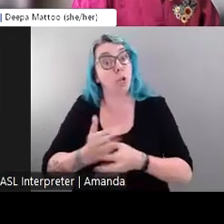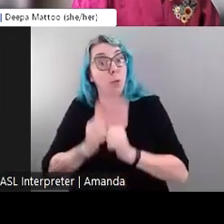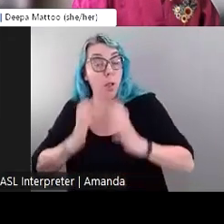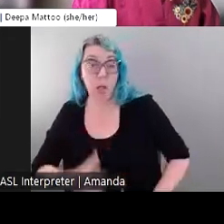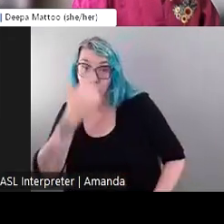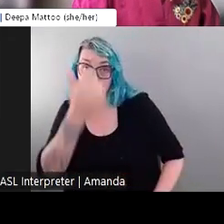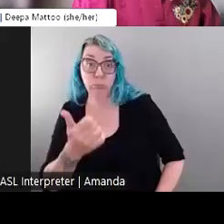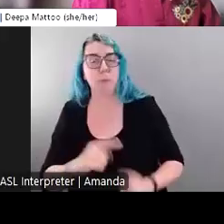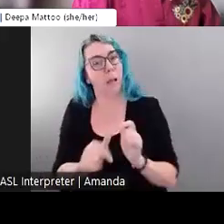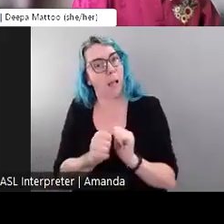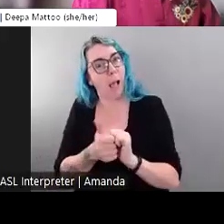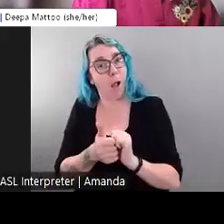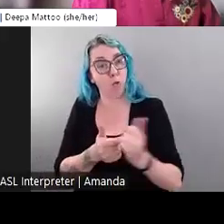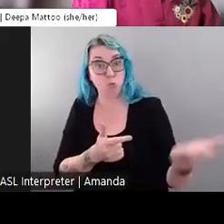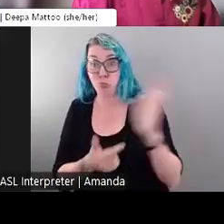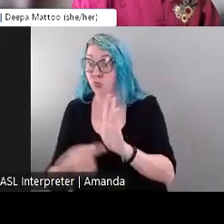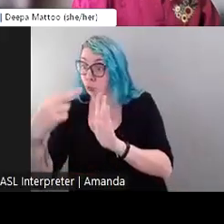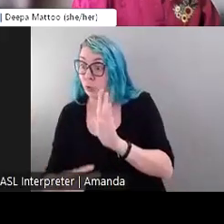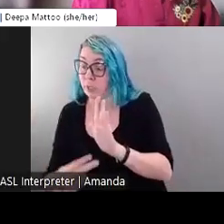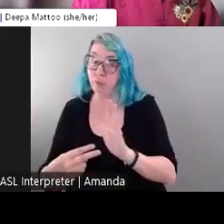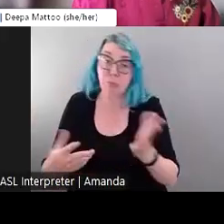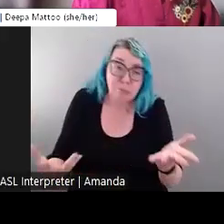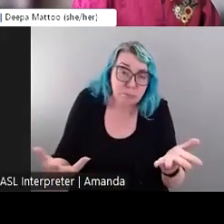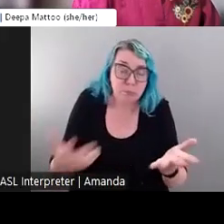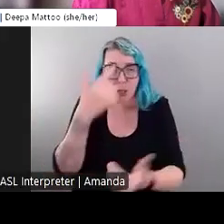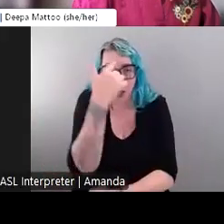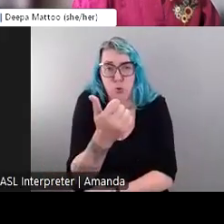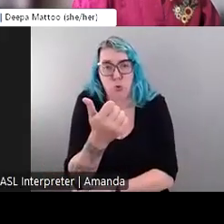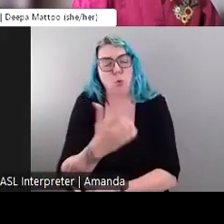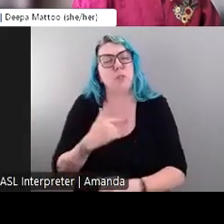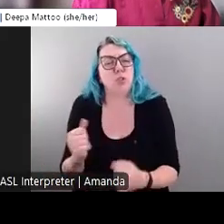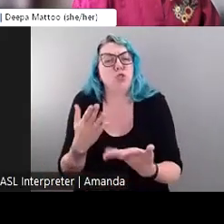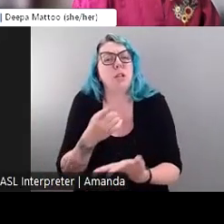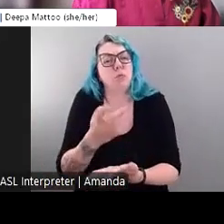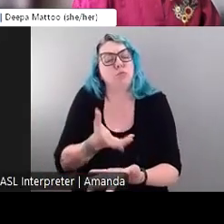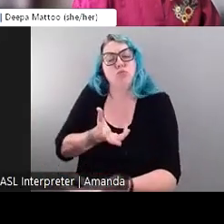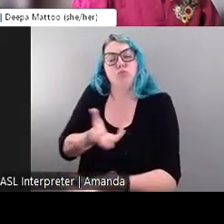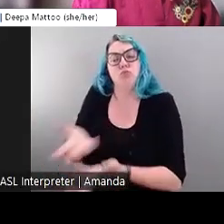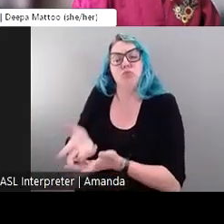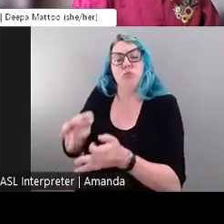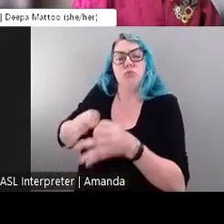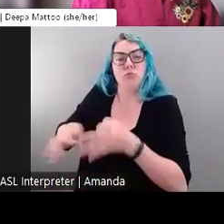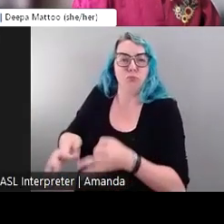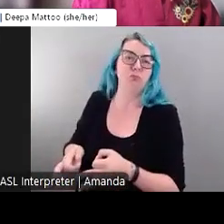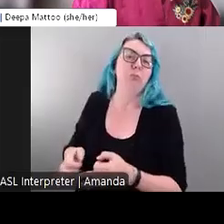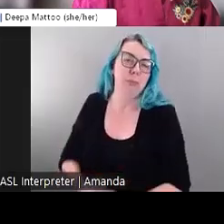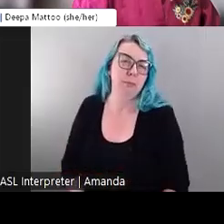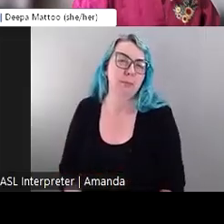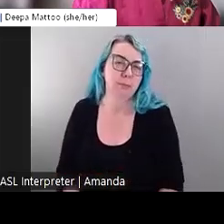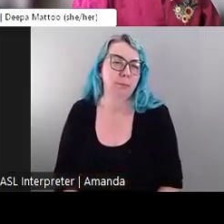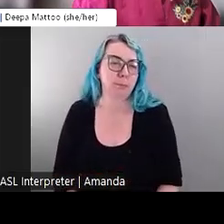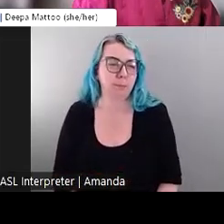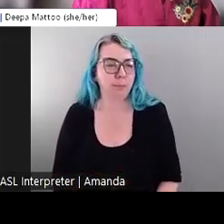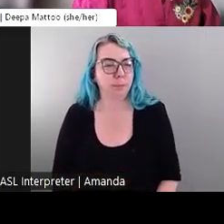Now I'll show you guys the safety plan. So if you click on the My Dashboard button, you'll be redirected back to this main page, and you can click on View